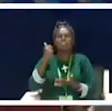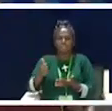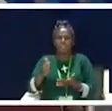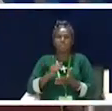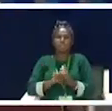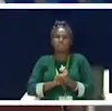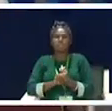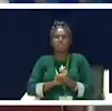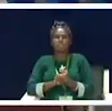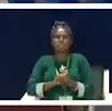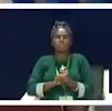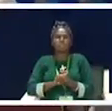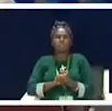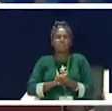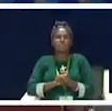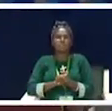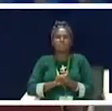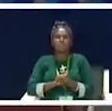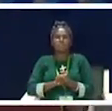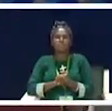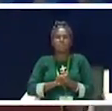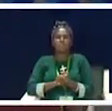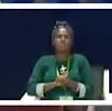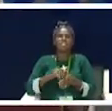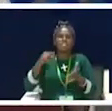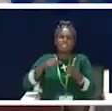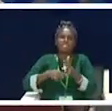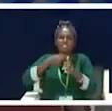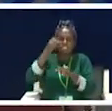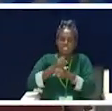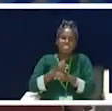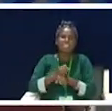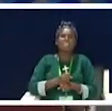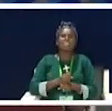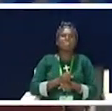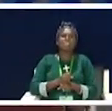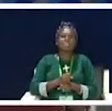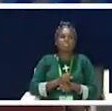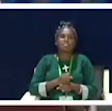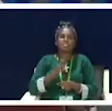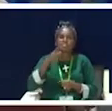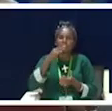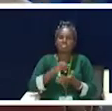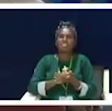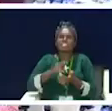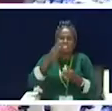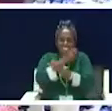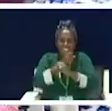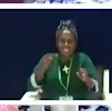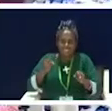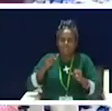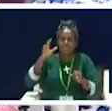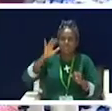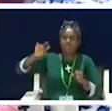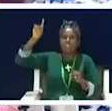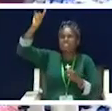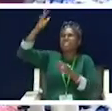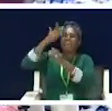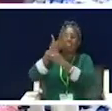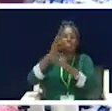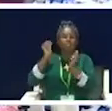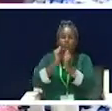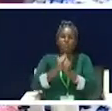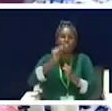Deuteronomy chapter 33 verse 24. This year you shall dwell in safety by the everlasting arm. With his everlasting